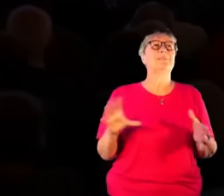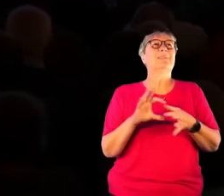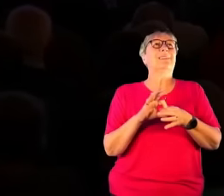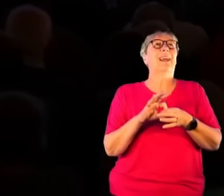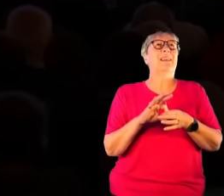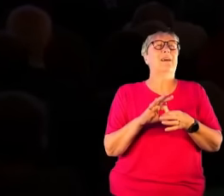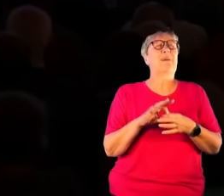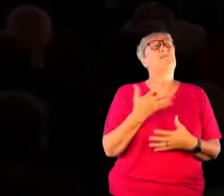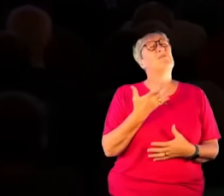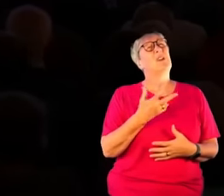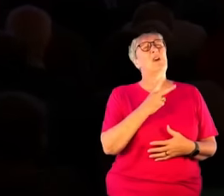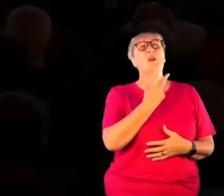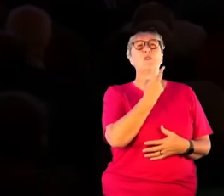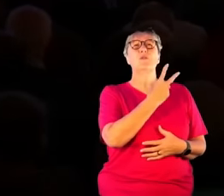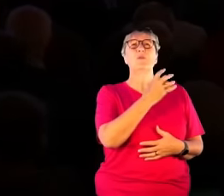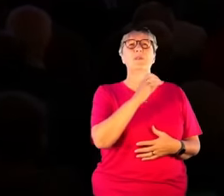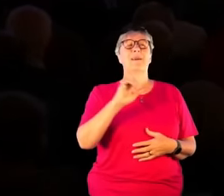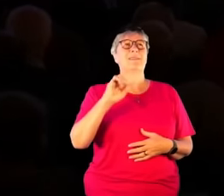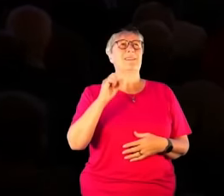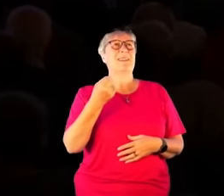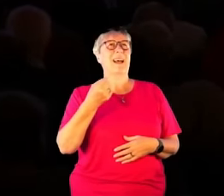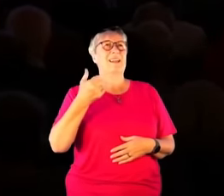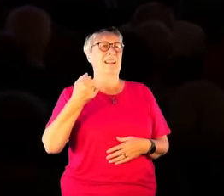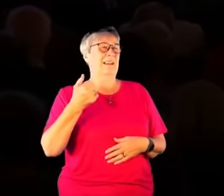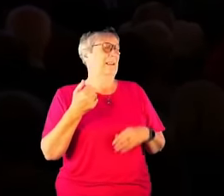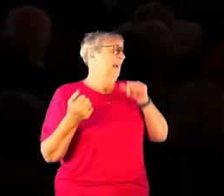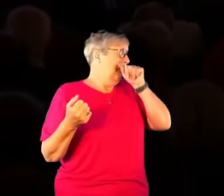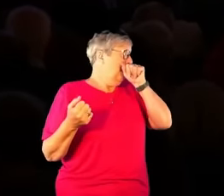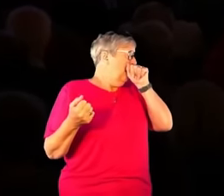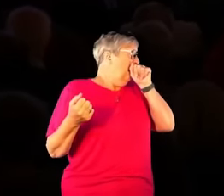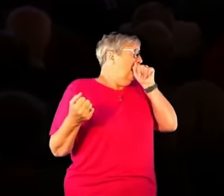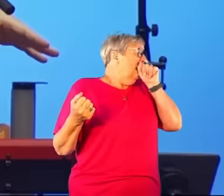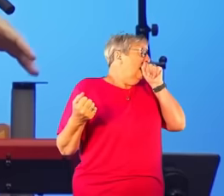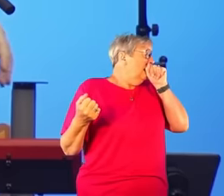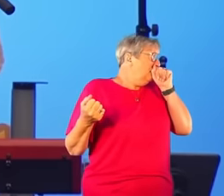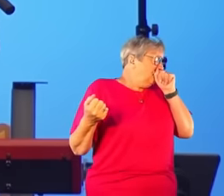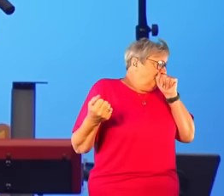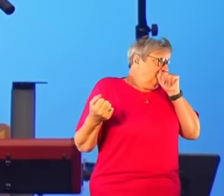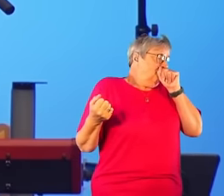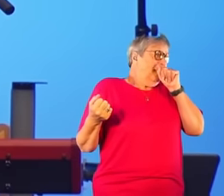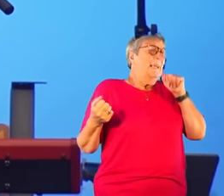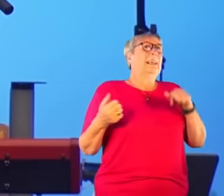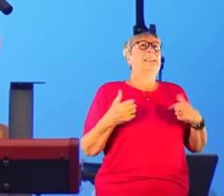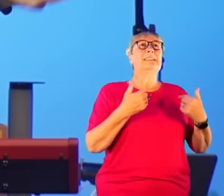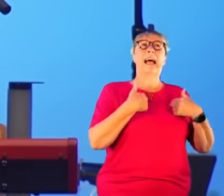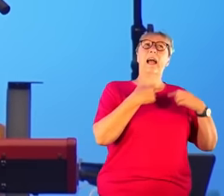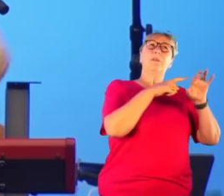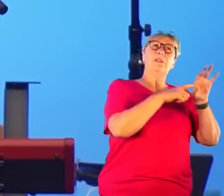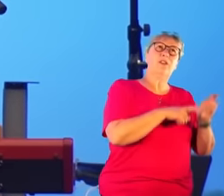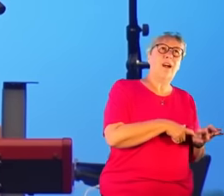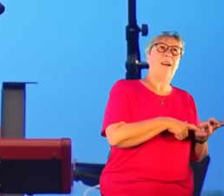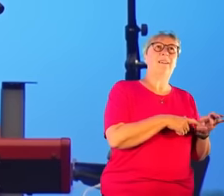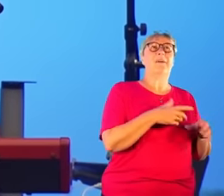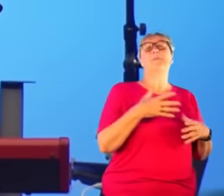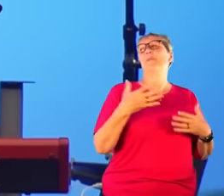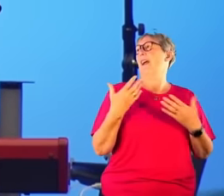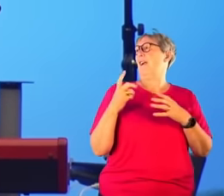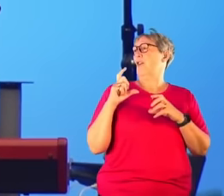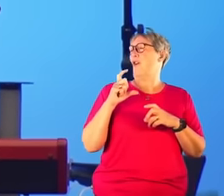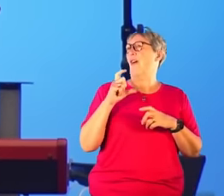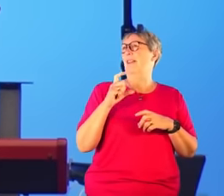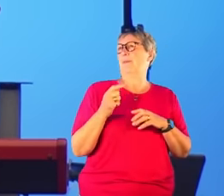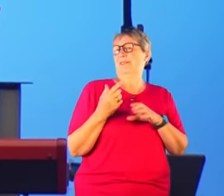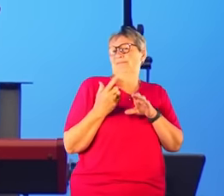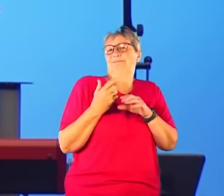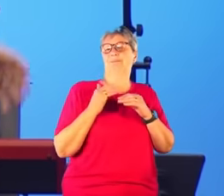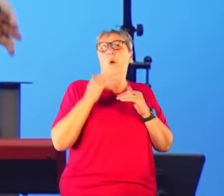2011, when I was very young and Colin was just a little bit younger than he currently is. Actually, Colin's had a big birthday just in the last